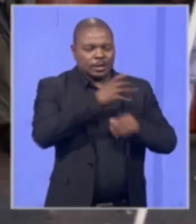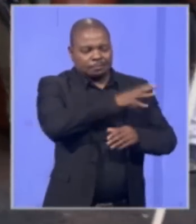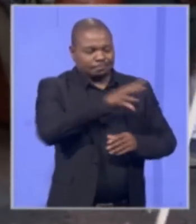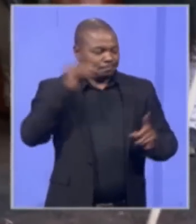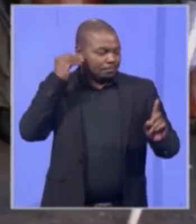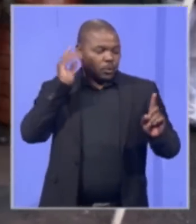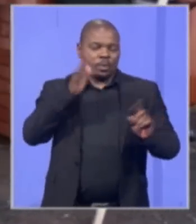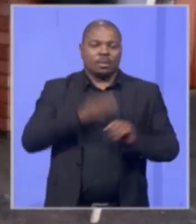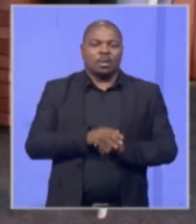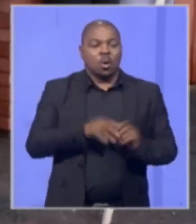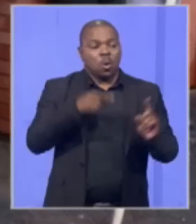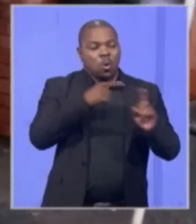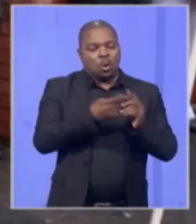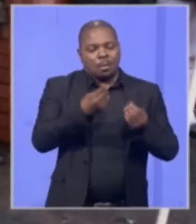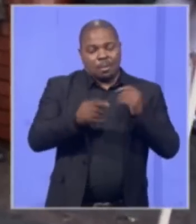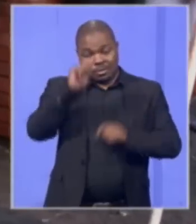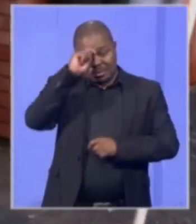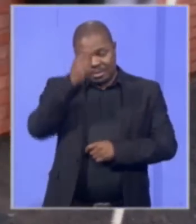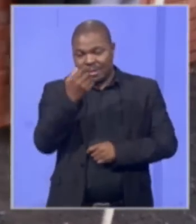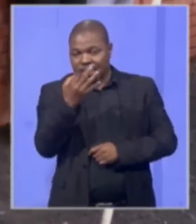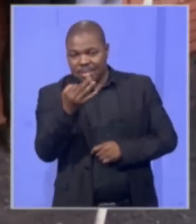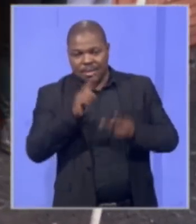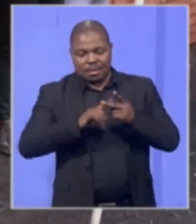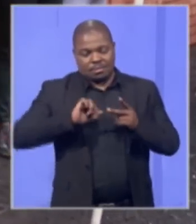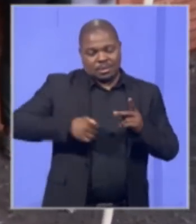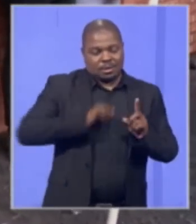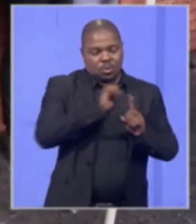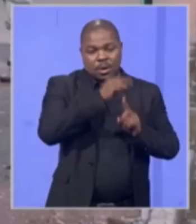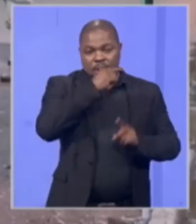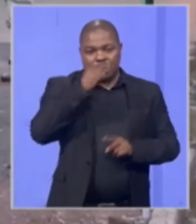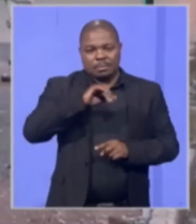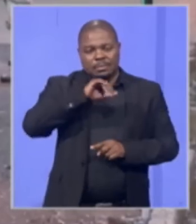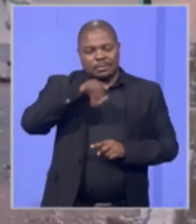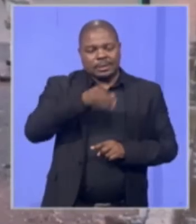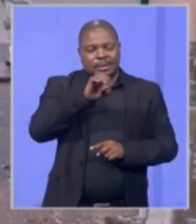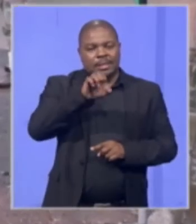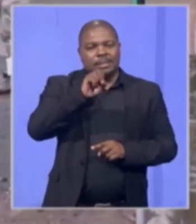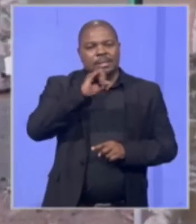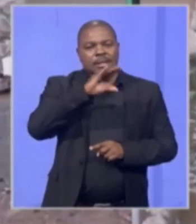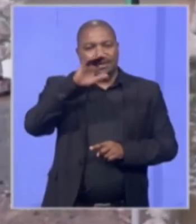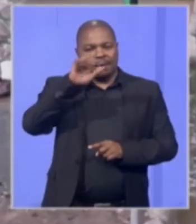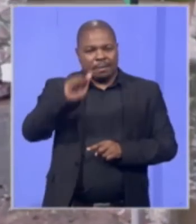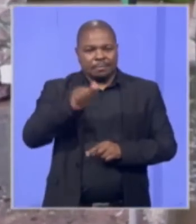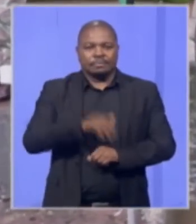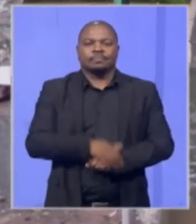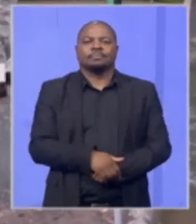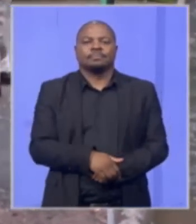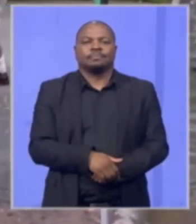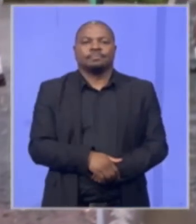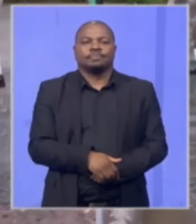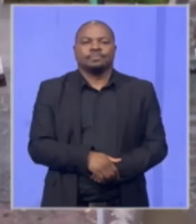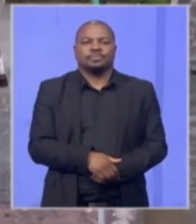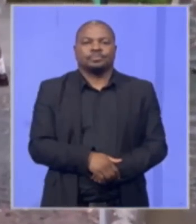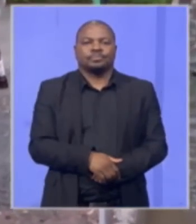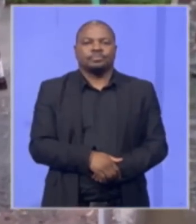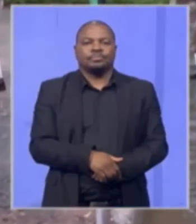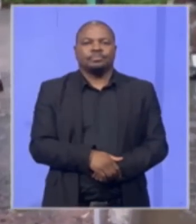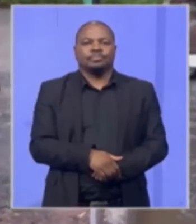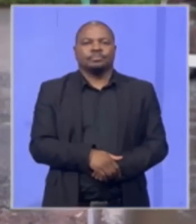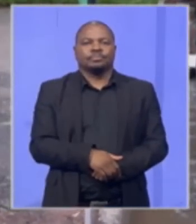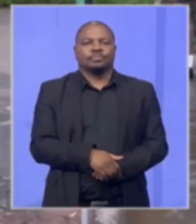sia bara ba hae ba bararo le mofumahadi wa hae Jessica. Thabiso Khadebe, Ditaba tsa SABC,